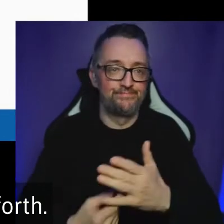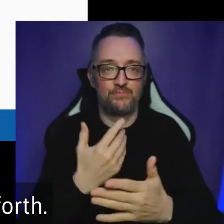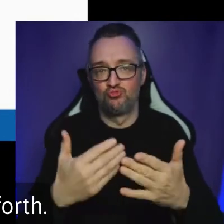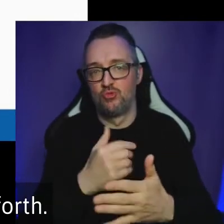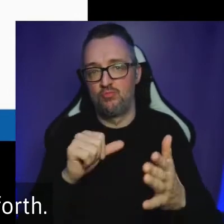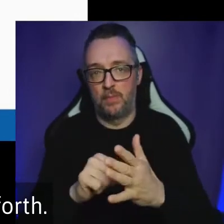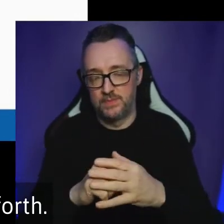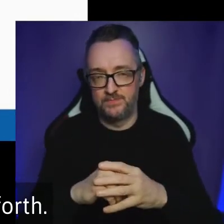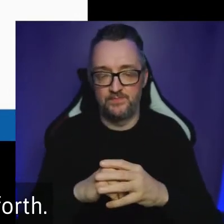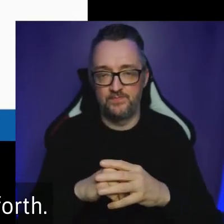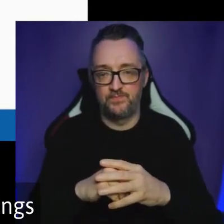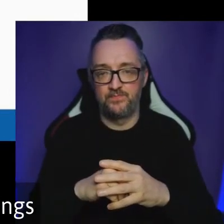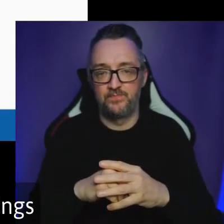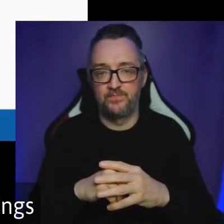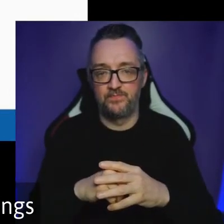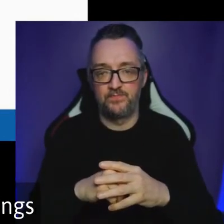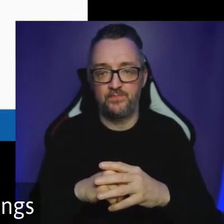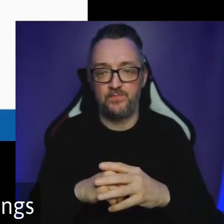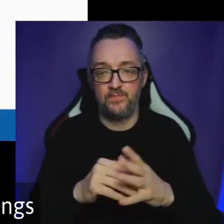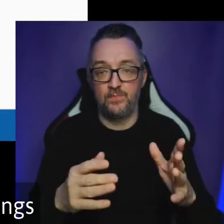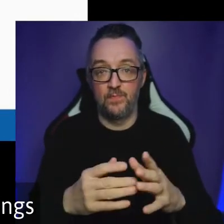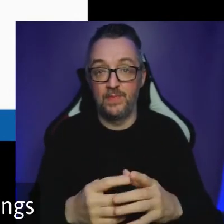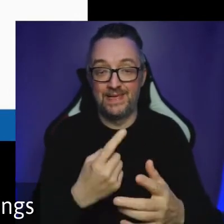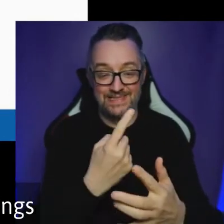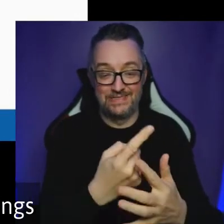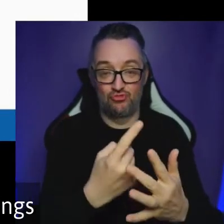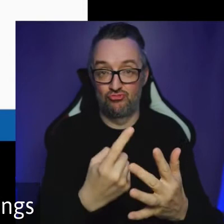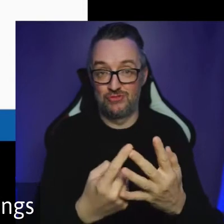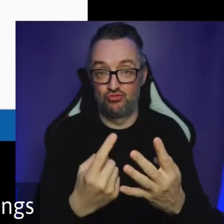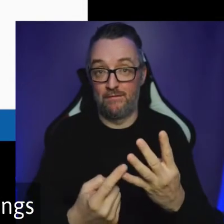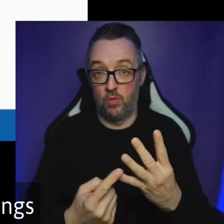so forth. Now, each of those phases, there are